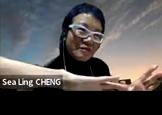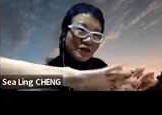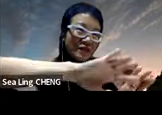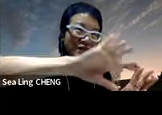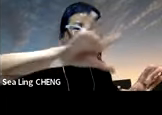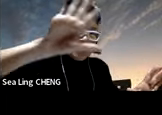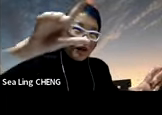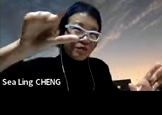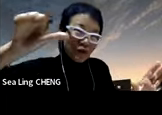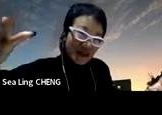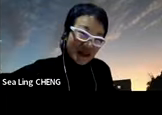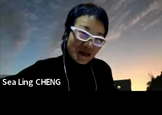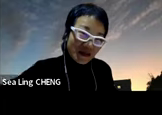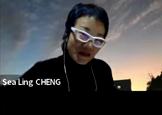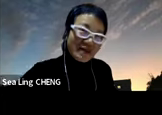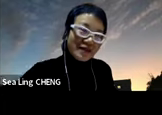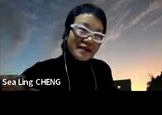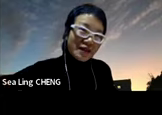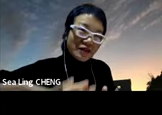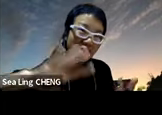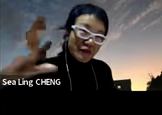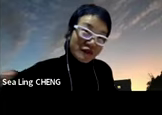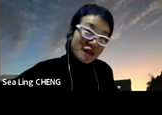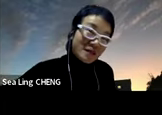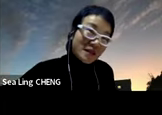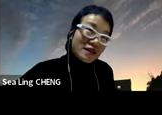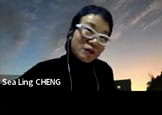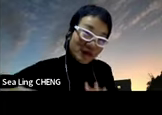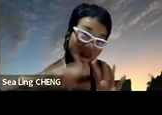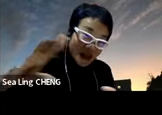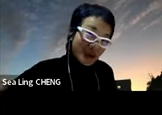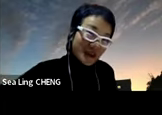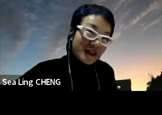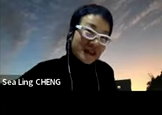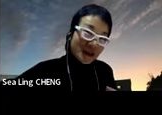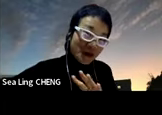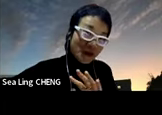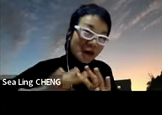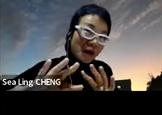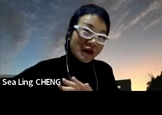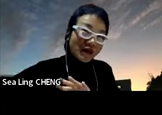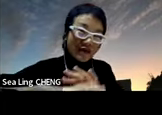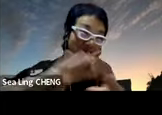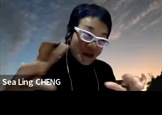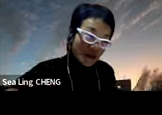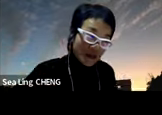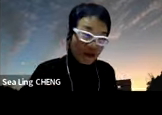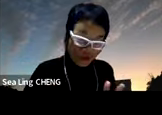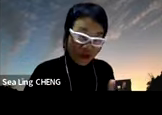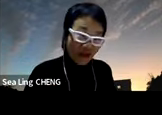I have been doing research on mostly women, especially with the Filipinas, with the sex workers, and they were all